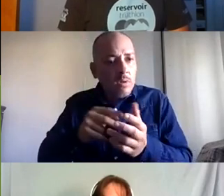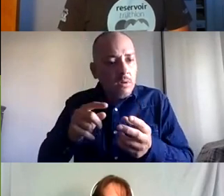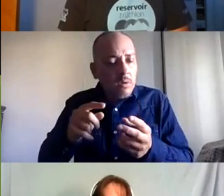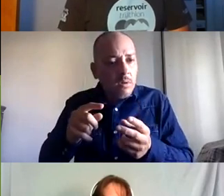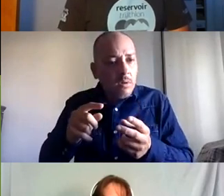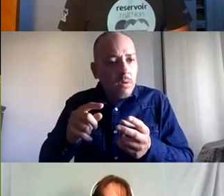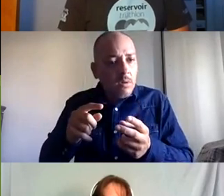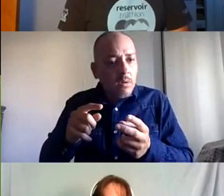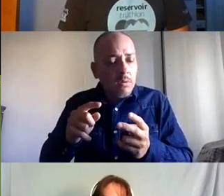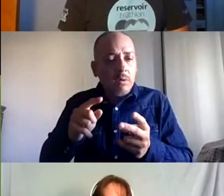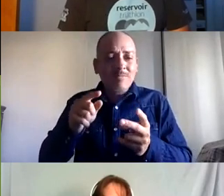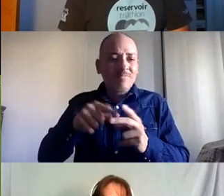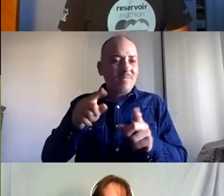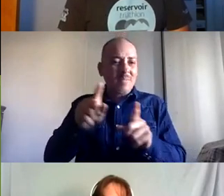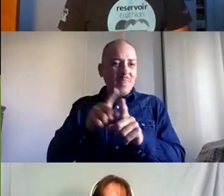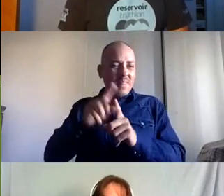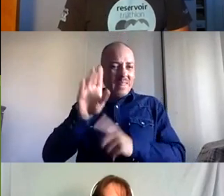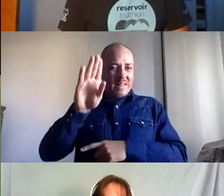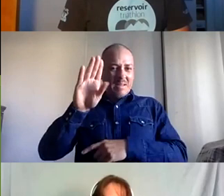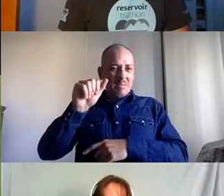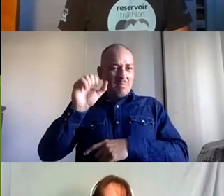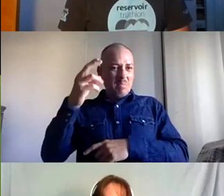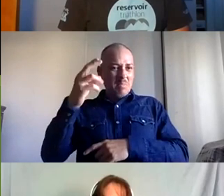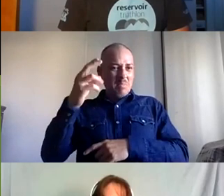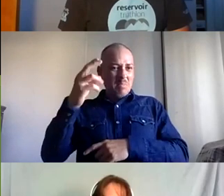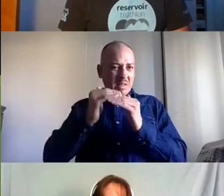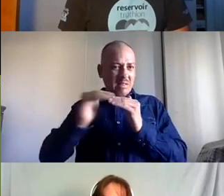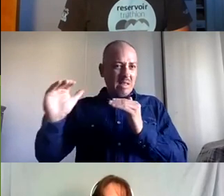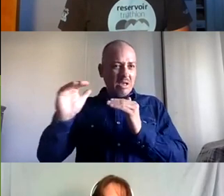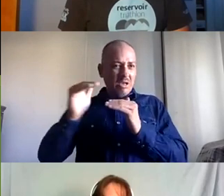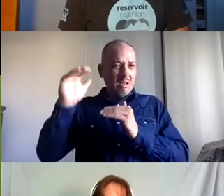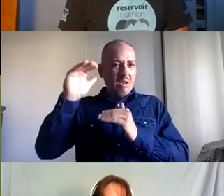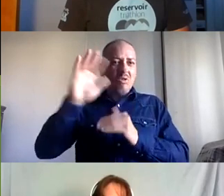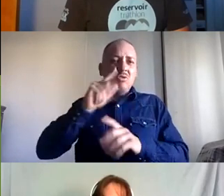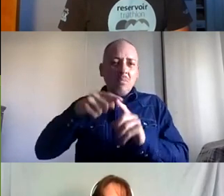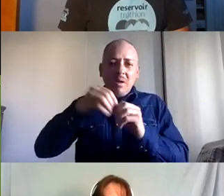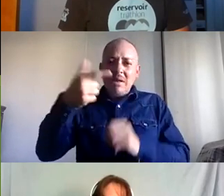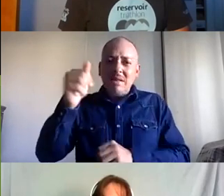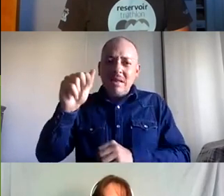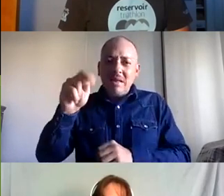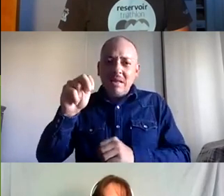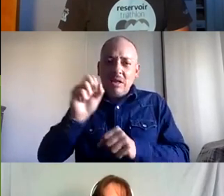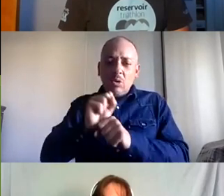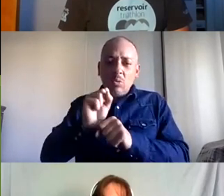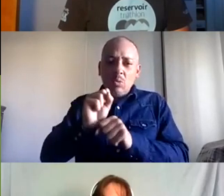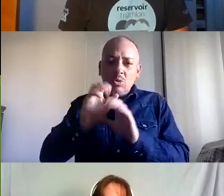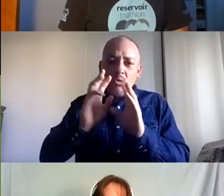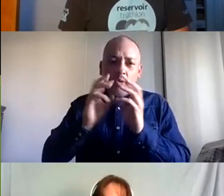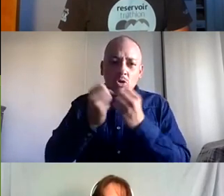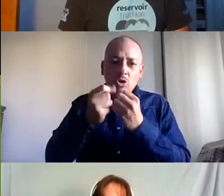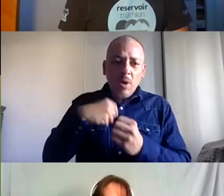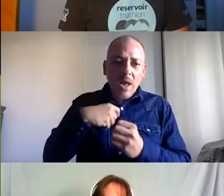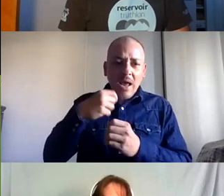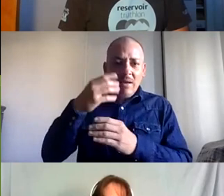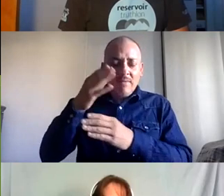this is kind of like a batch norm layer, like was covered in the GAN workshop, where you subtract it by the mean, so you have a 0 mean and